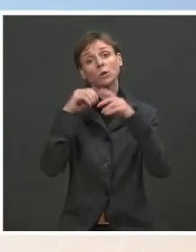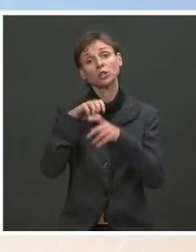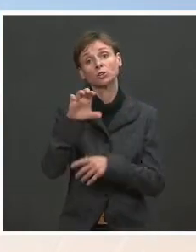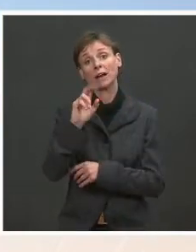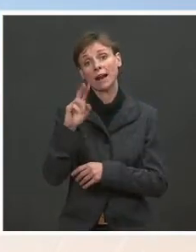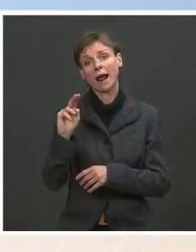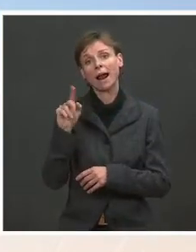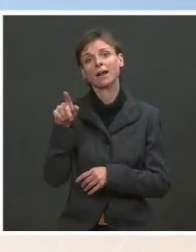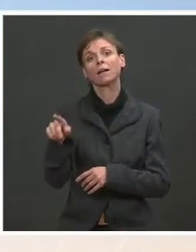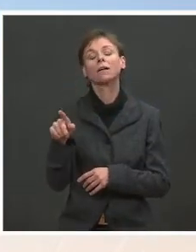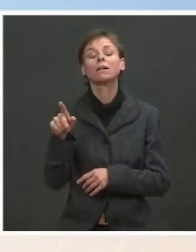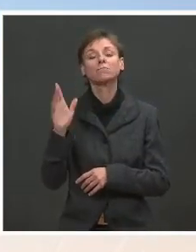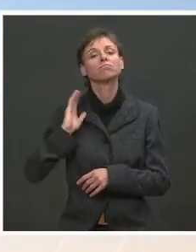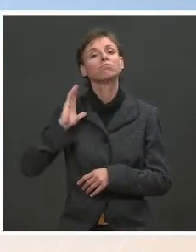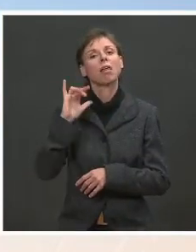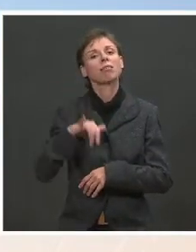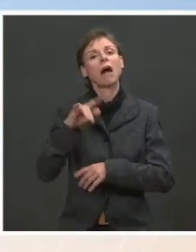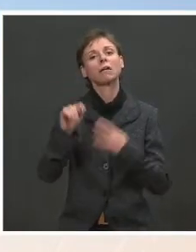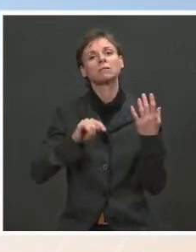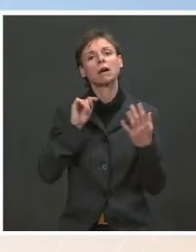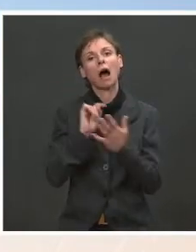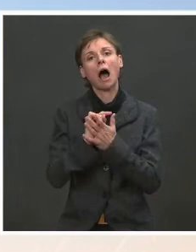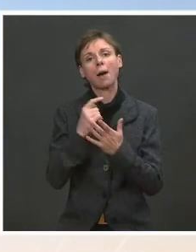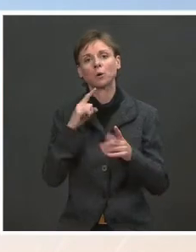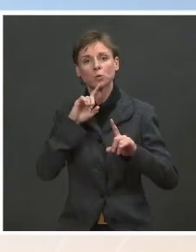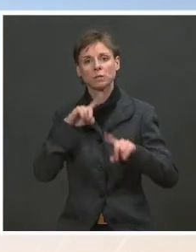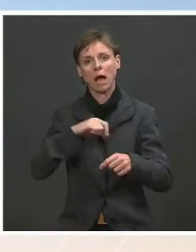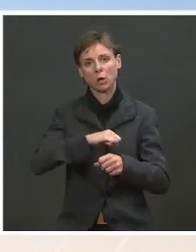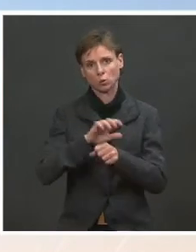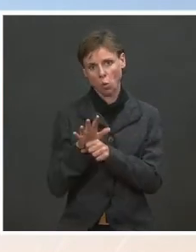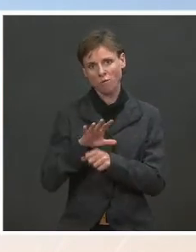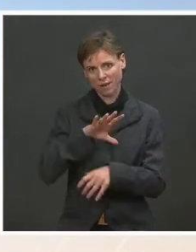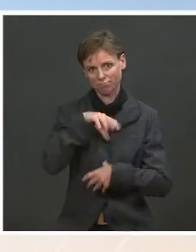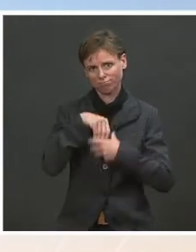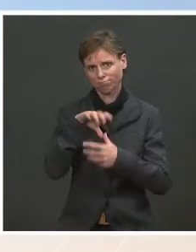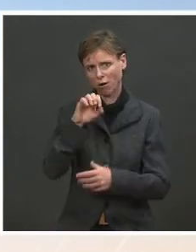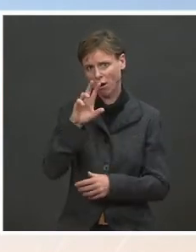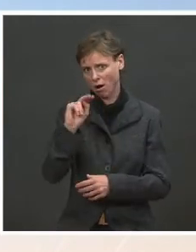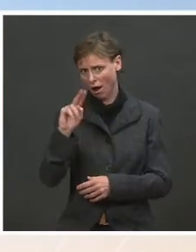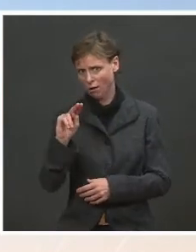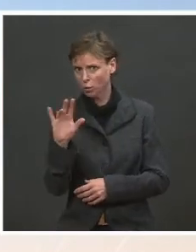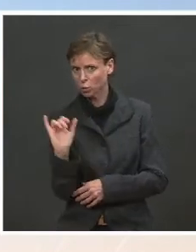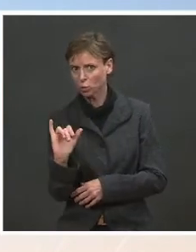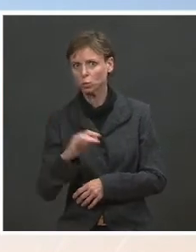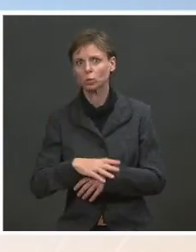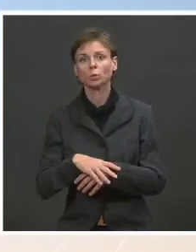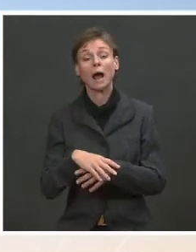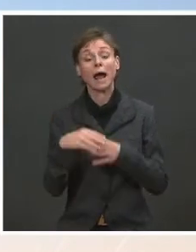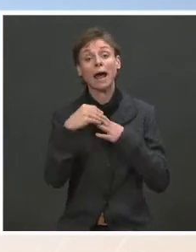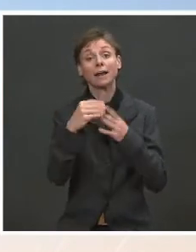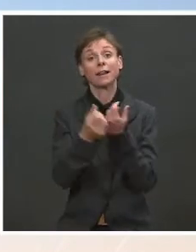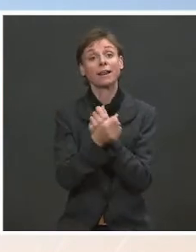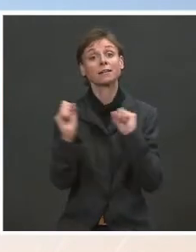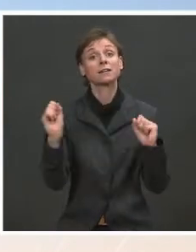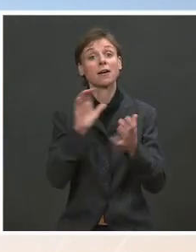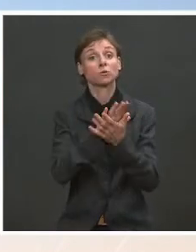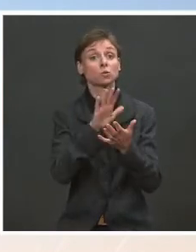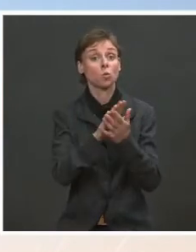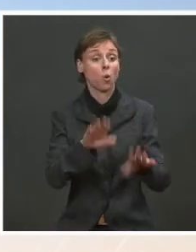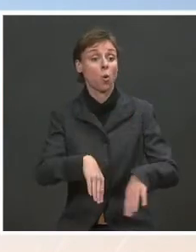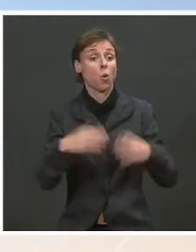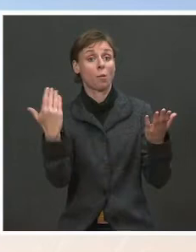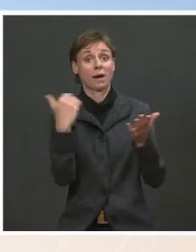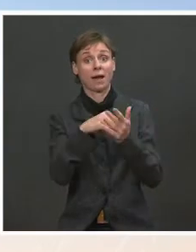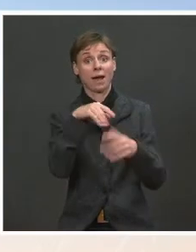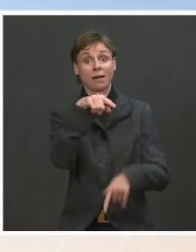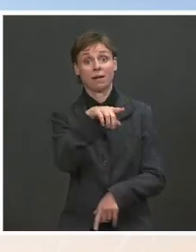the unprecedented challenge of responding to the COVID-19 pandemic and led the safe school reopening efforts in Connecticut. To do so,